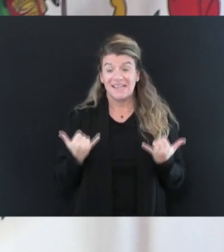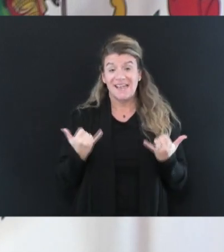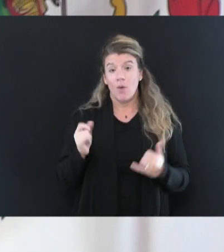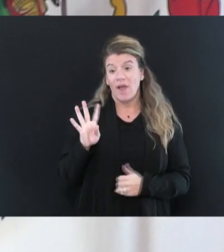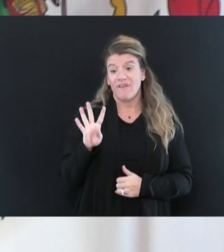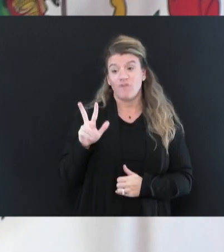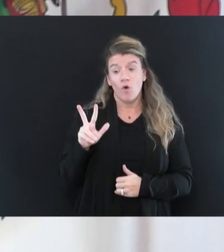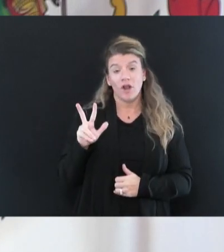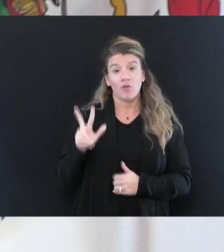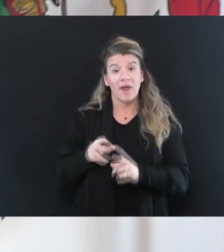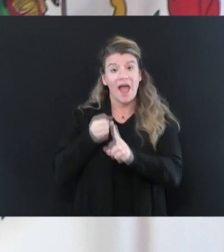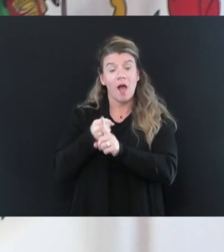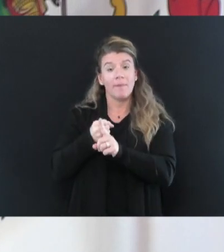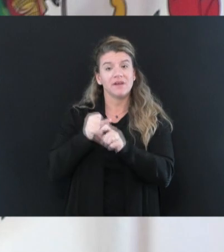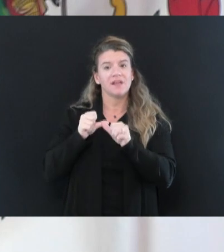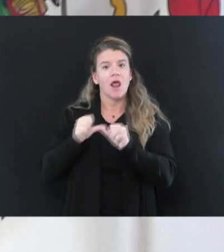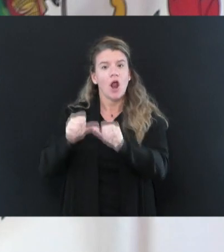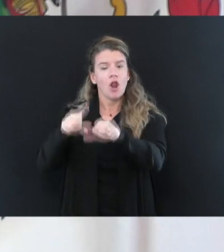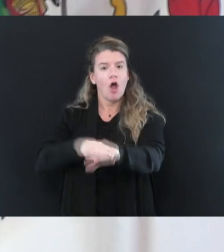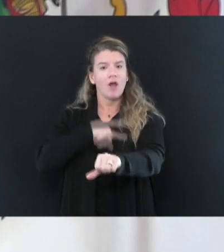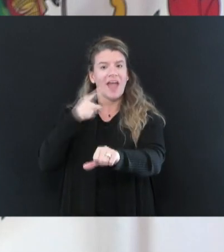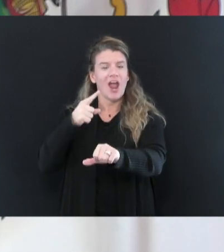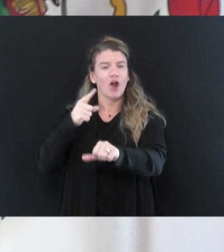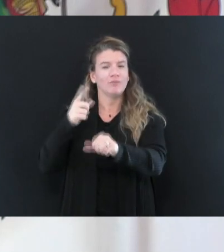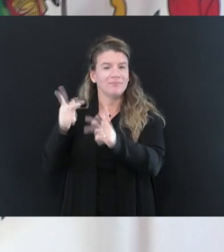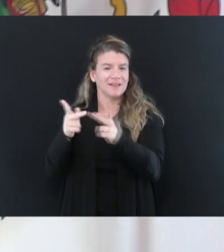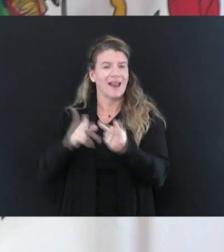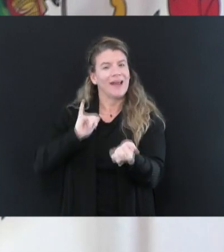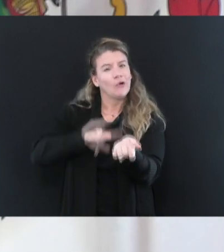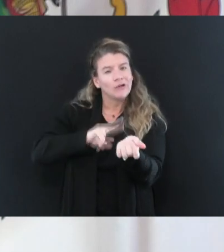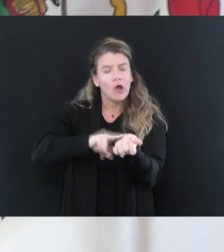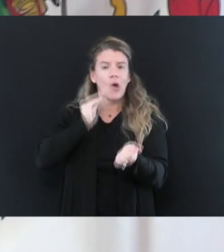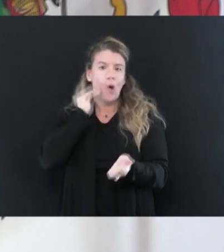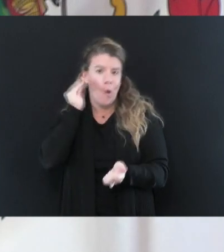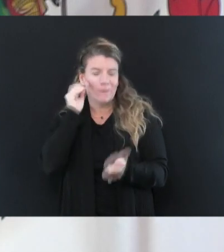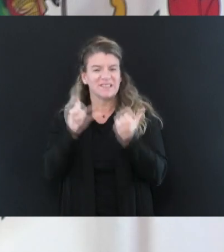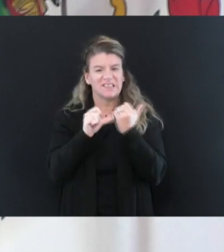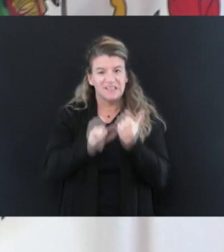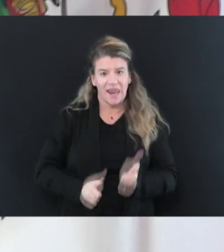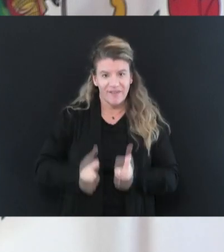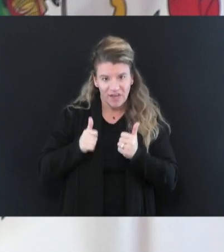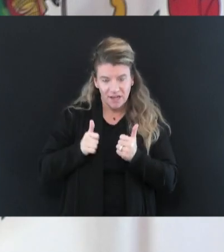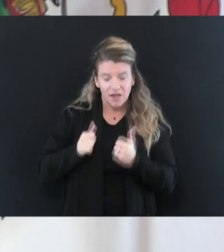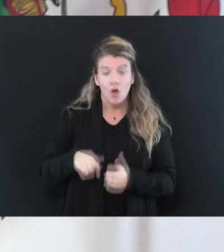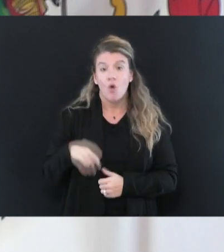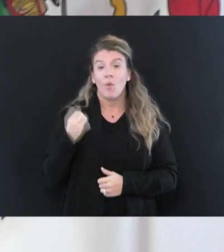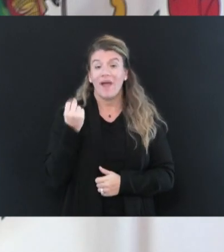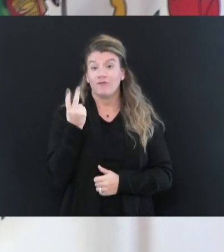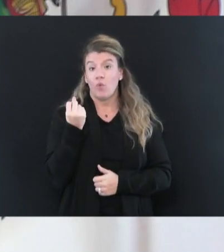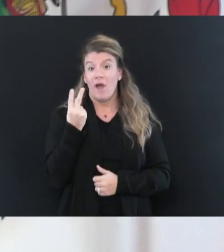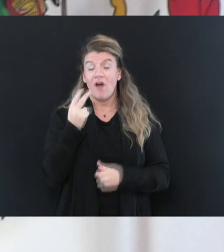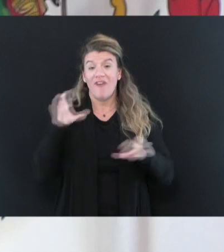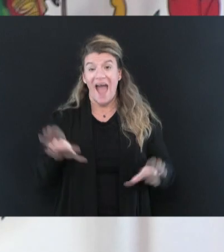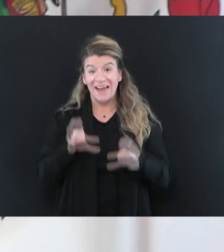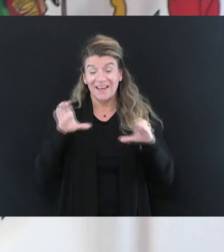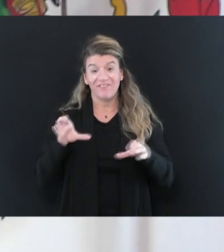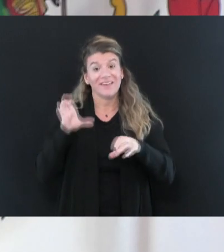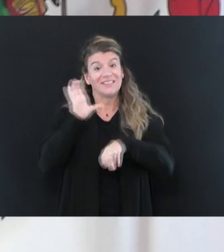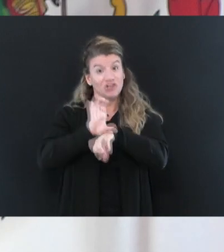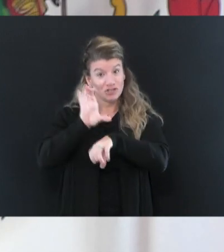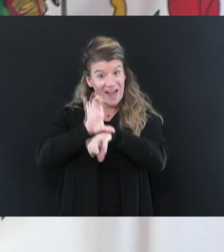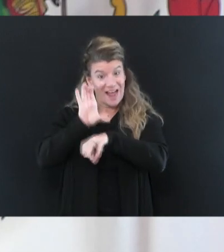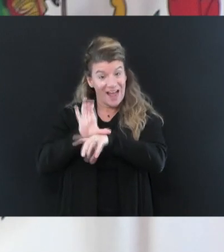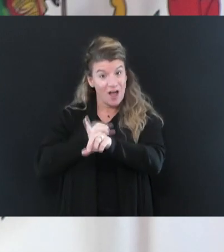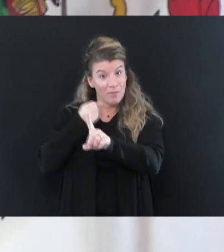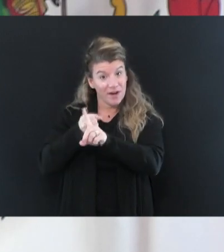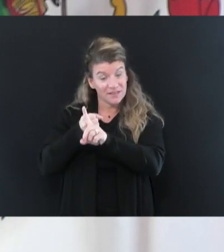43 outbreaks in our long-term care facilities, and we have 12 active outbreaks in our churches, and